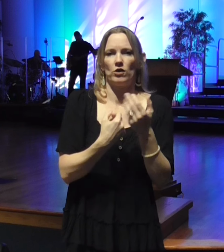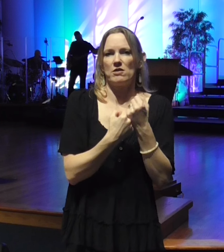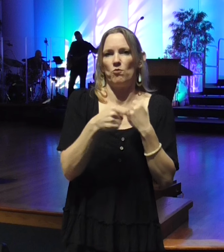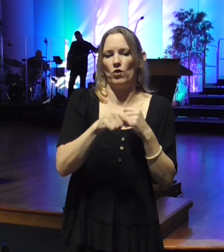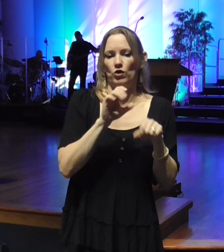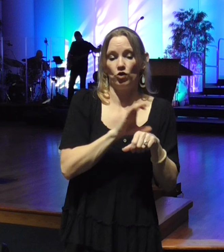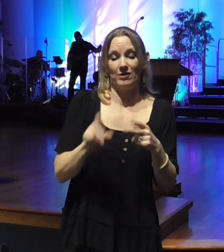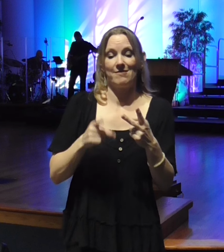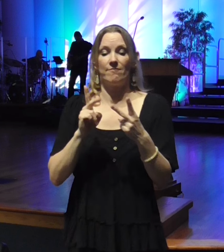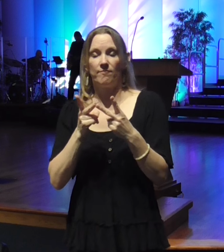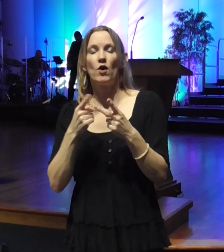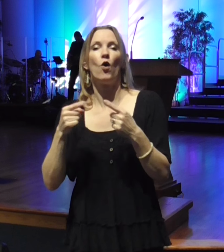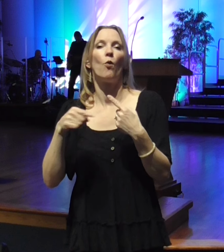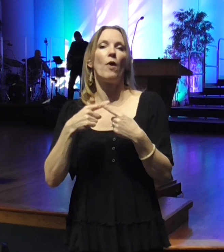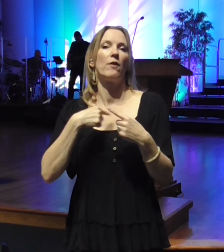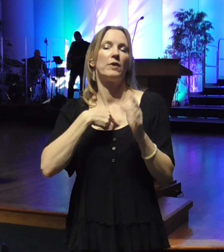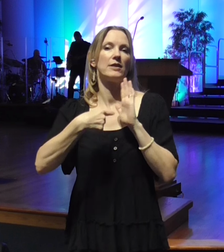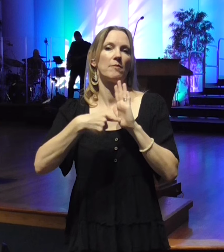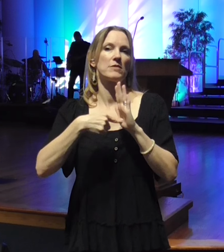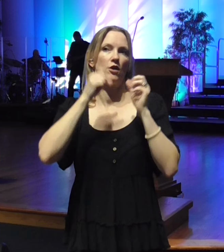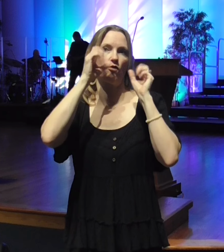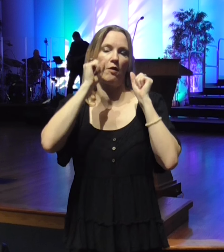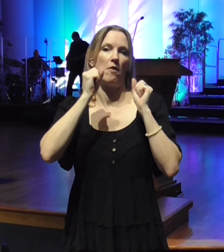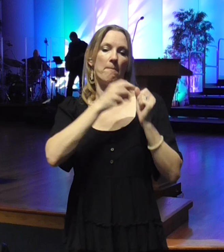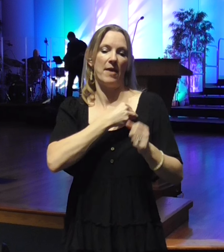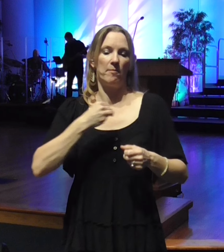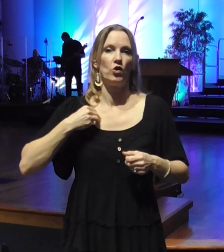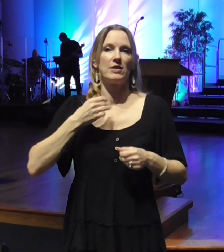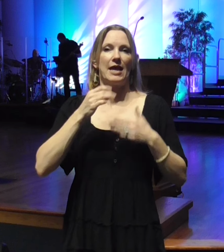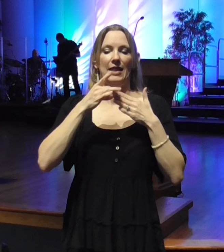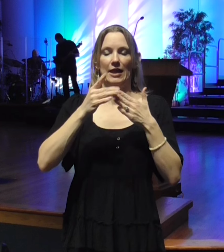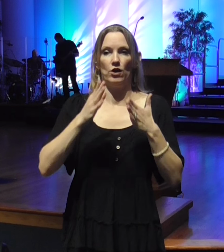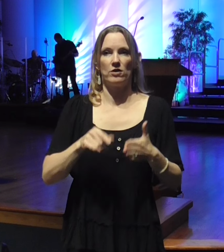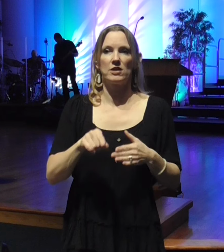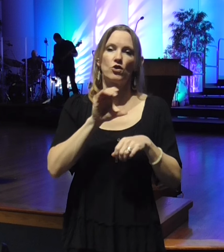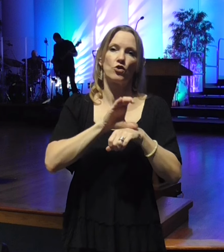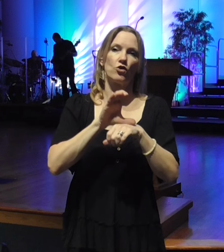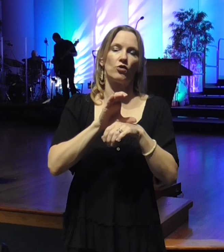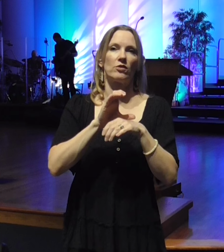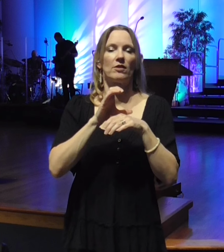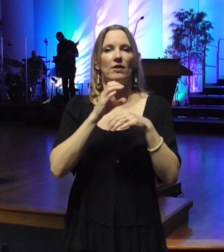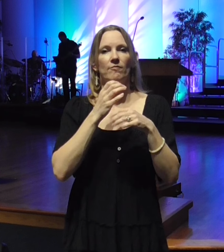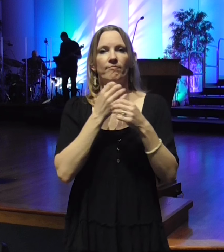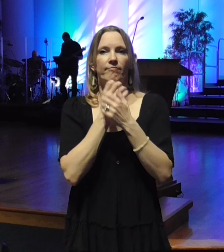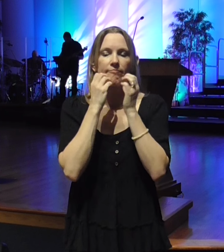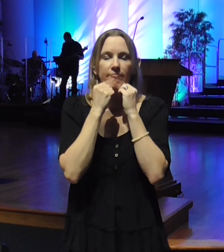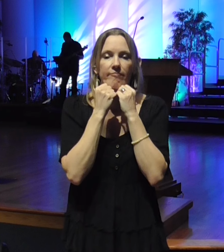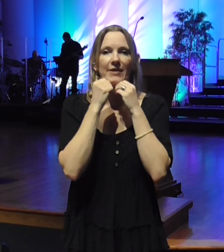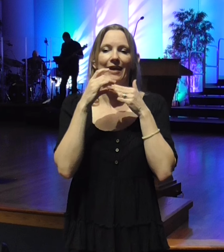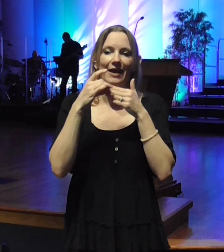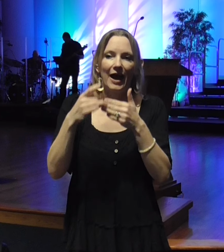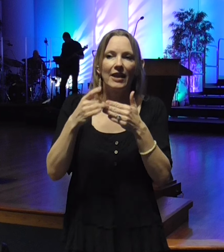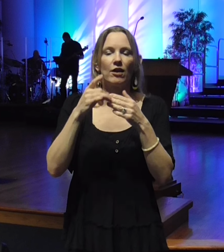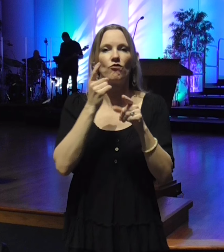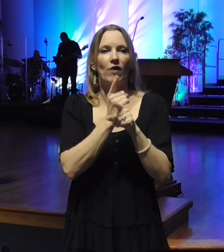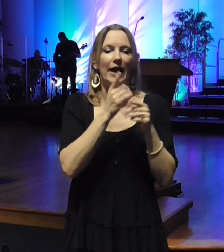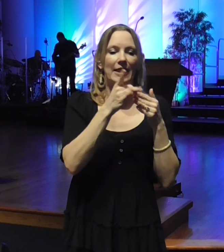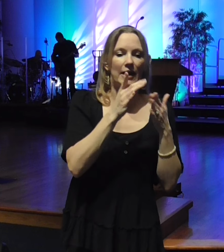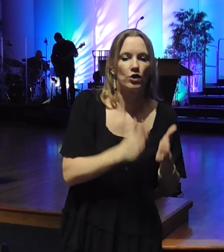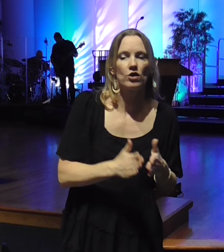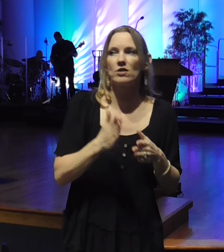thing is when we demonstrate incredible members and leaders. This church has been so lovingly guided and called forth the right leaders at all the right